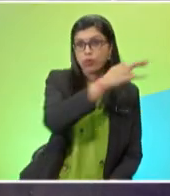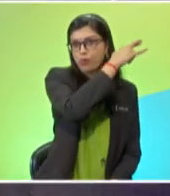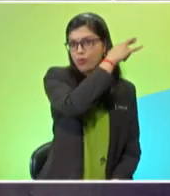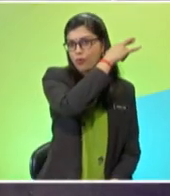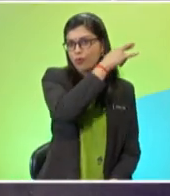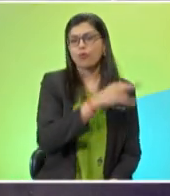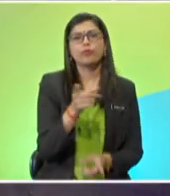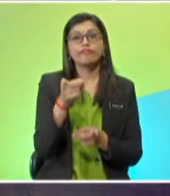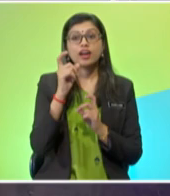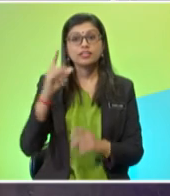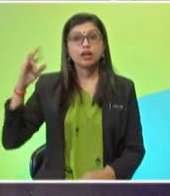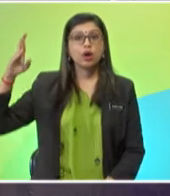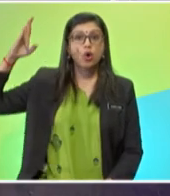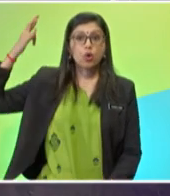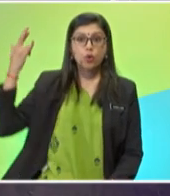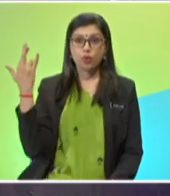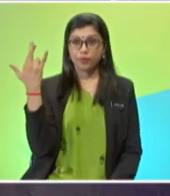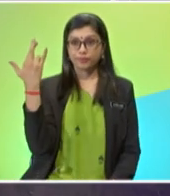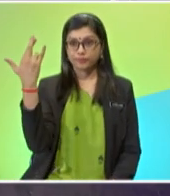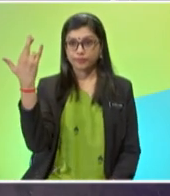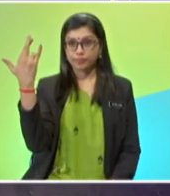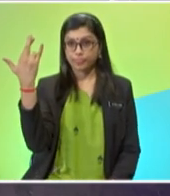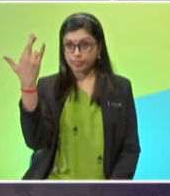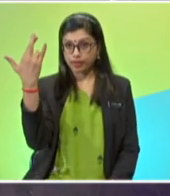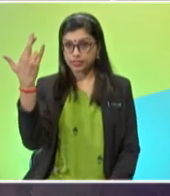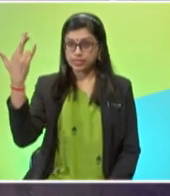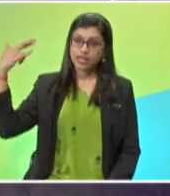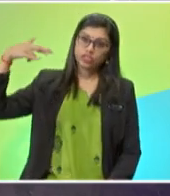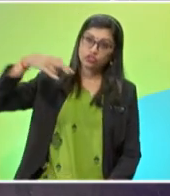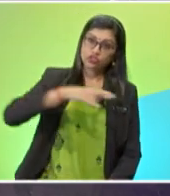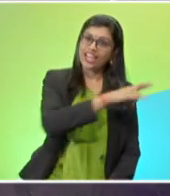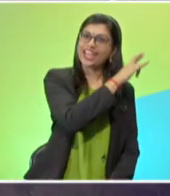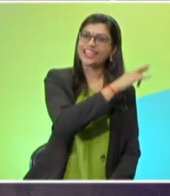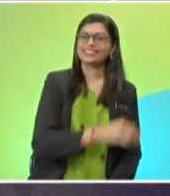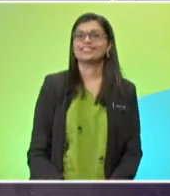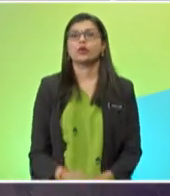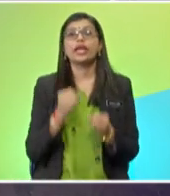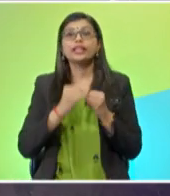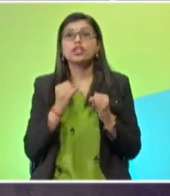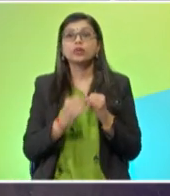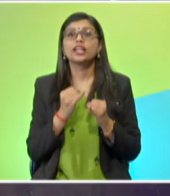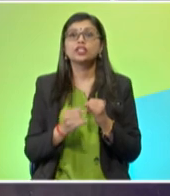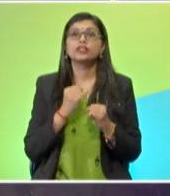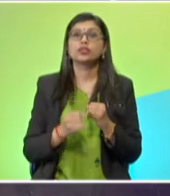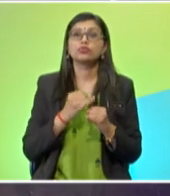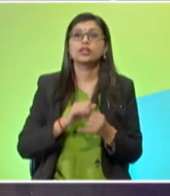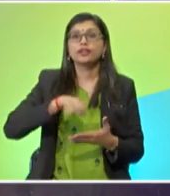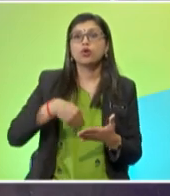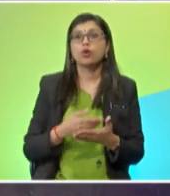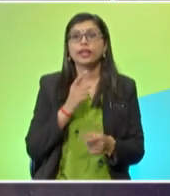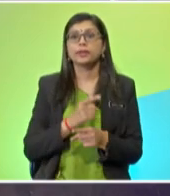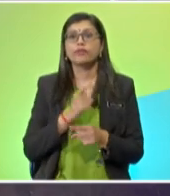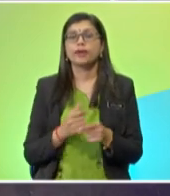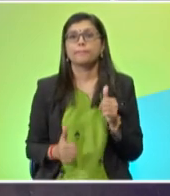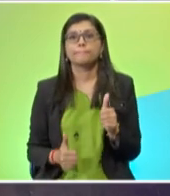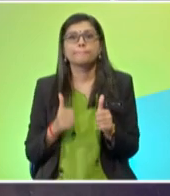oh, yay. A jet. Okay, come on. Pupils at home, my friends. We got one more and we will get One more. Okay. Okay. This